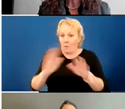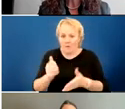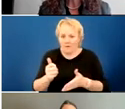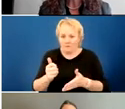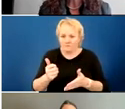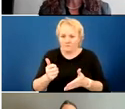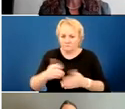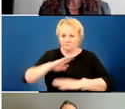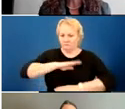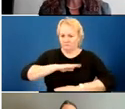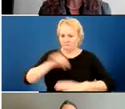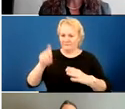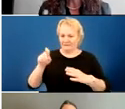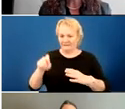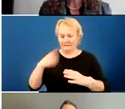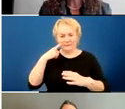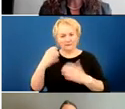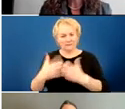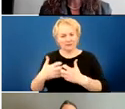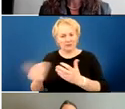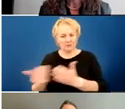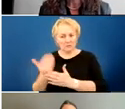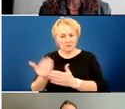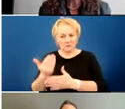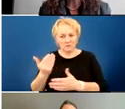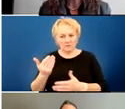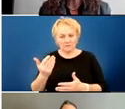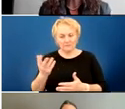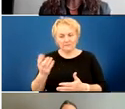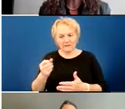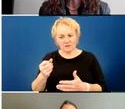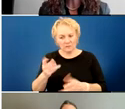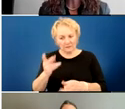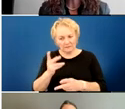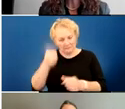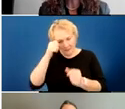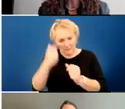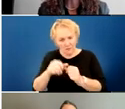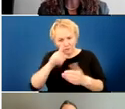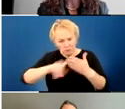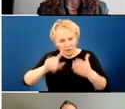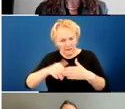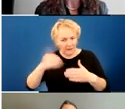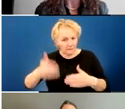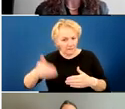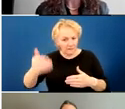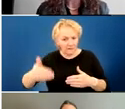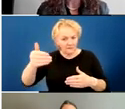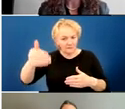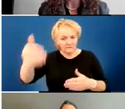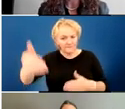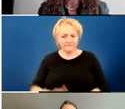all of his old accessories for a new machine, and it wouldn't have worked. So definitely make sure you go back and revisit